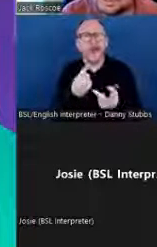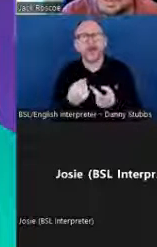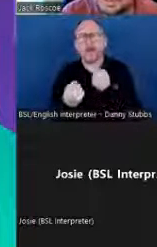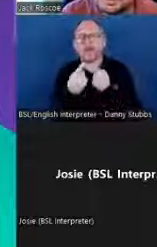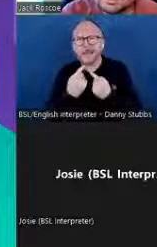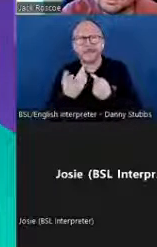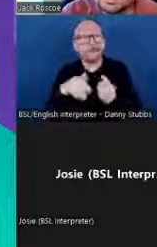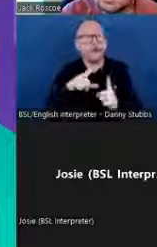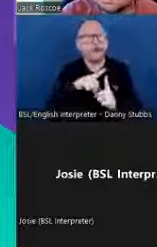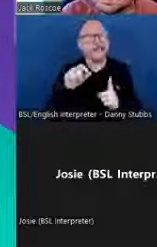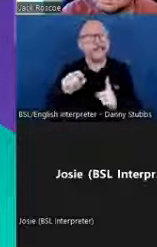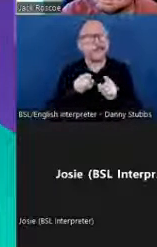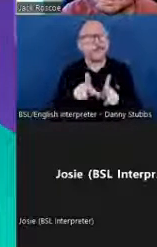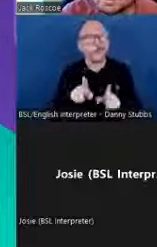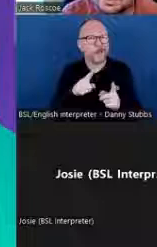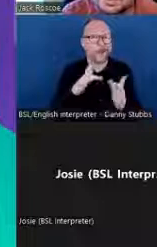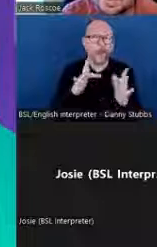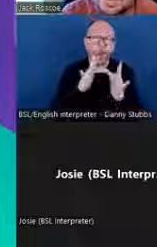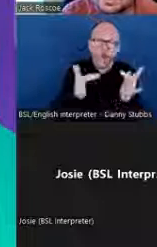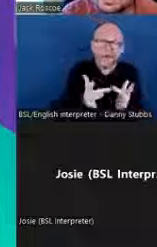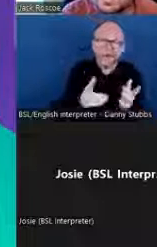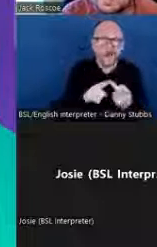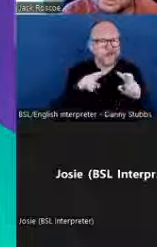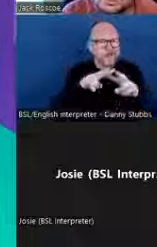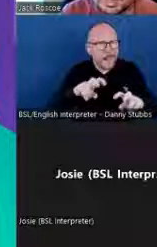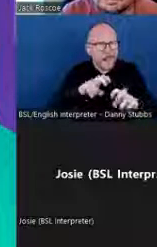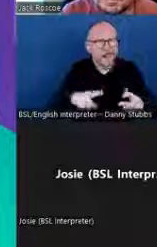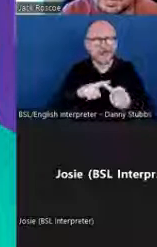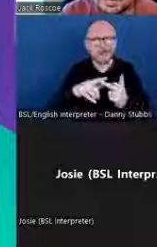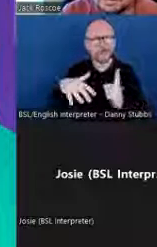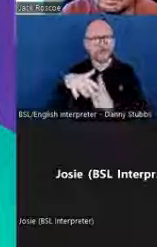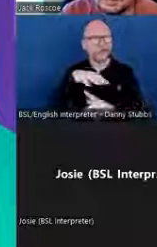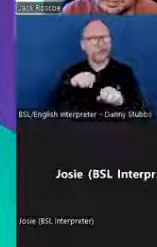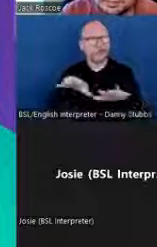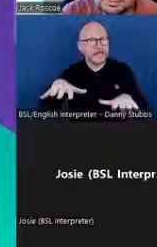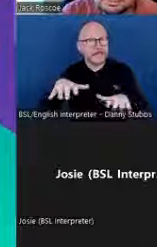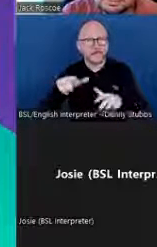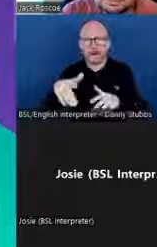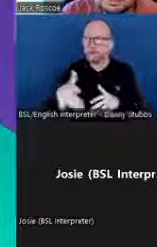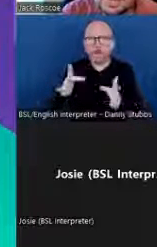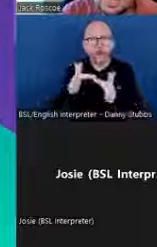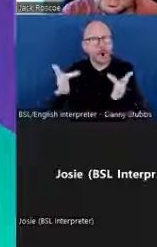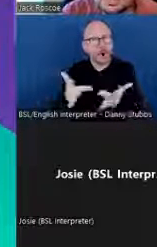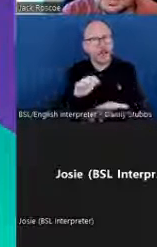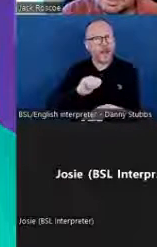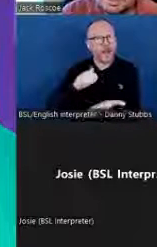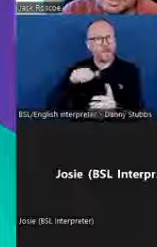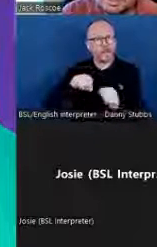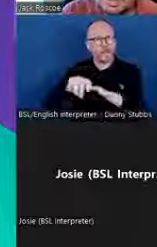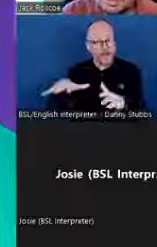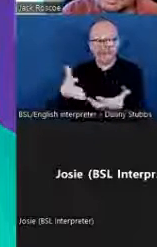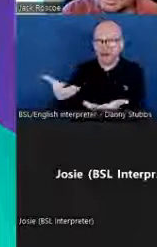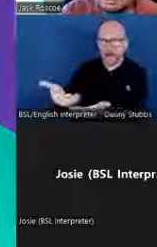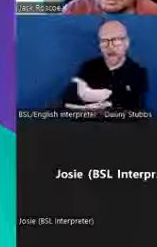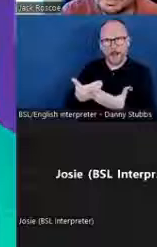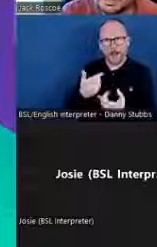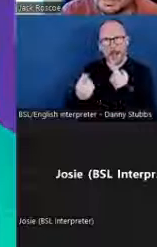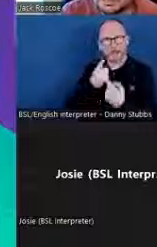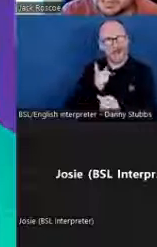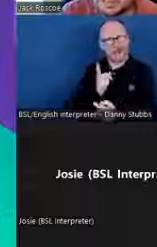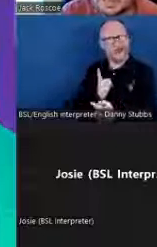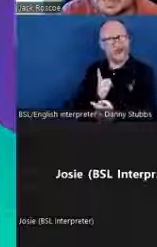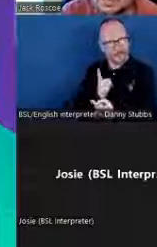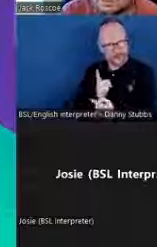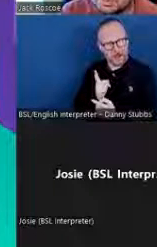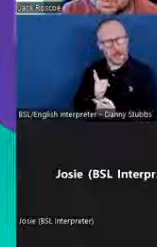website analytics, social media impressions, and any online advertising that you've used. Some of the data might have come from